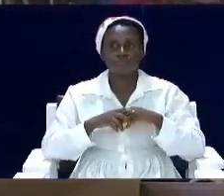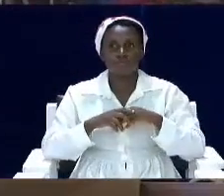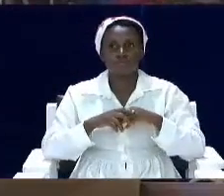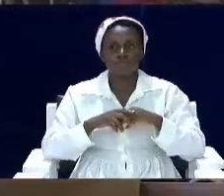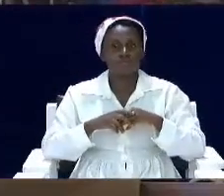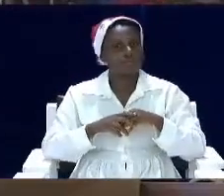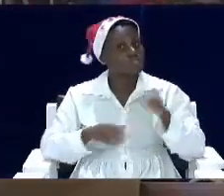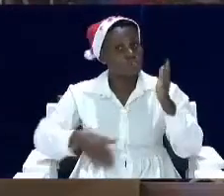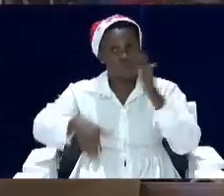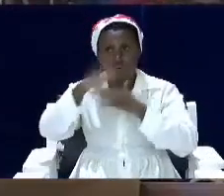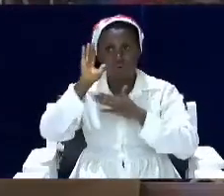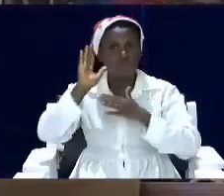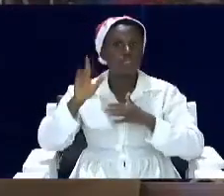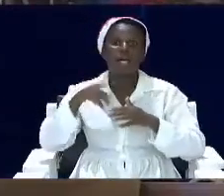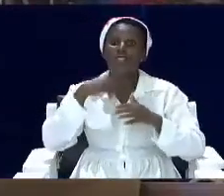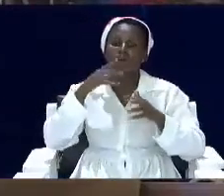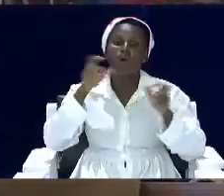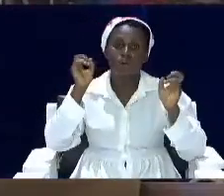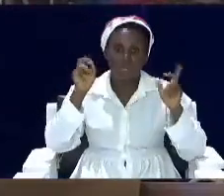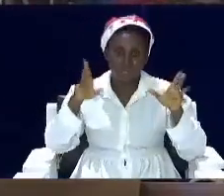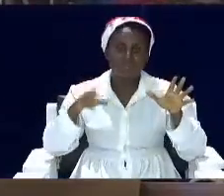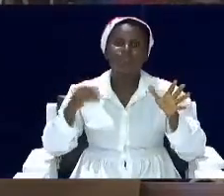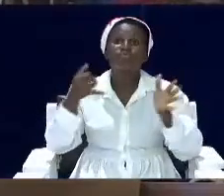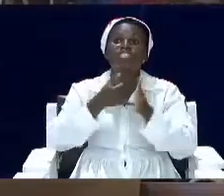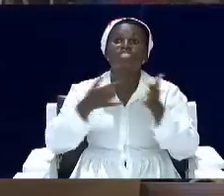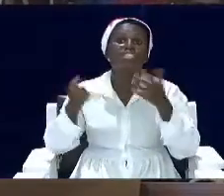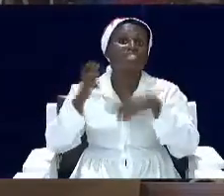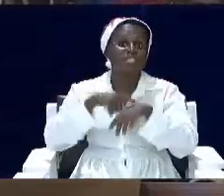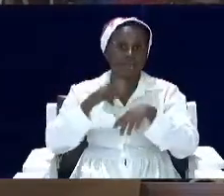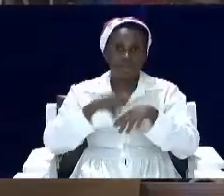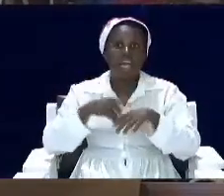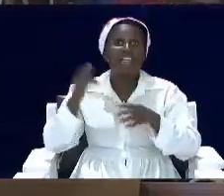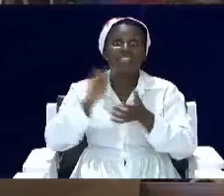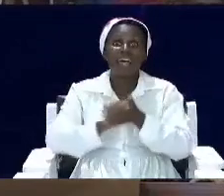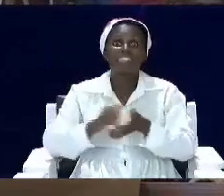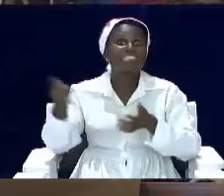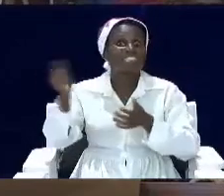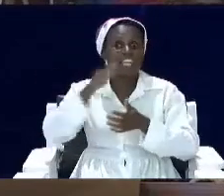It's time to go back. They will not enter the land.